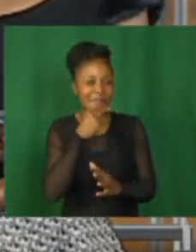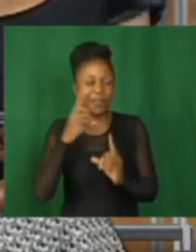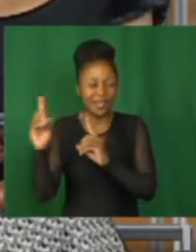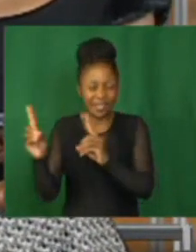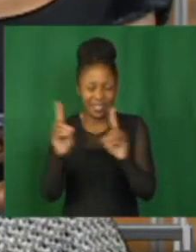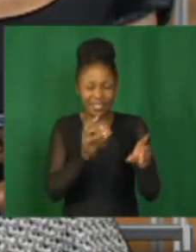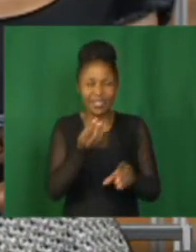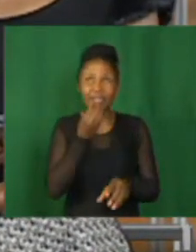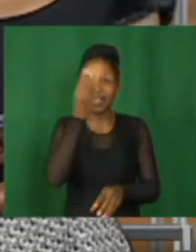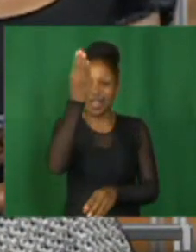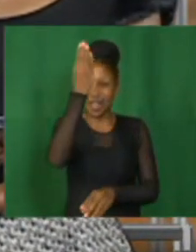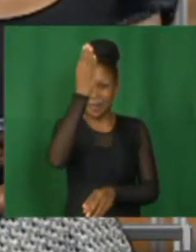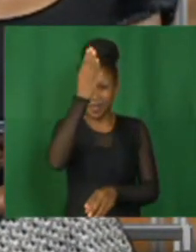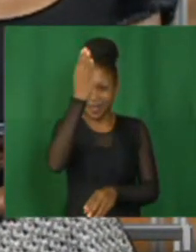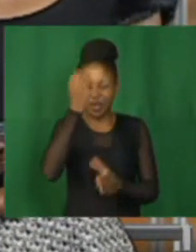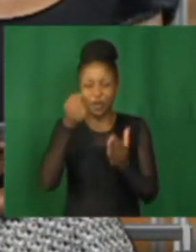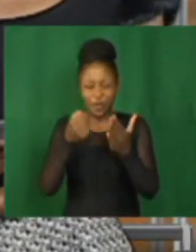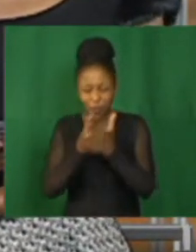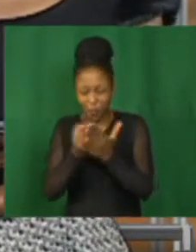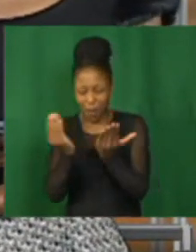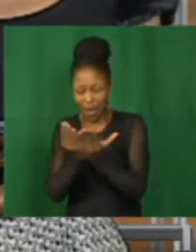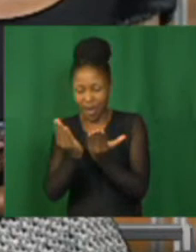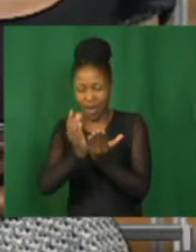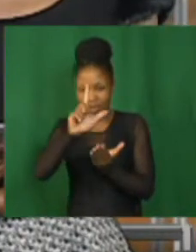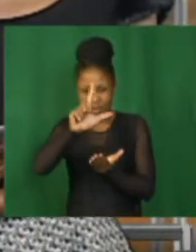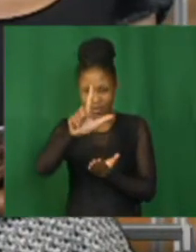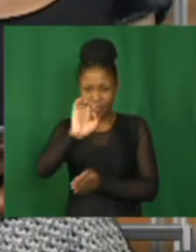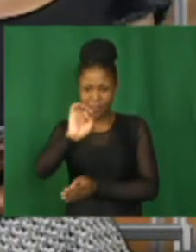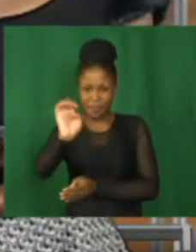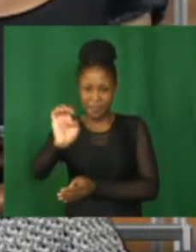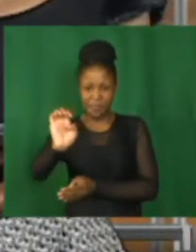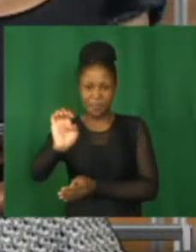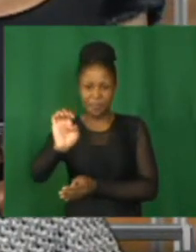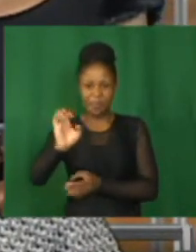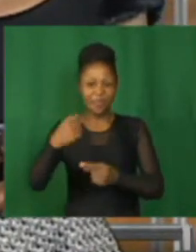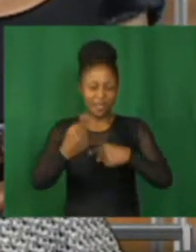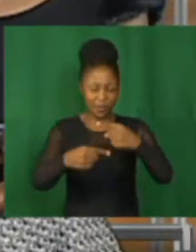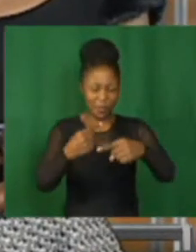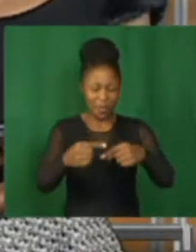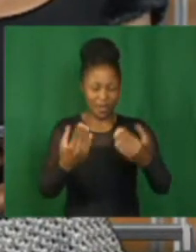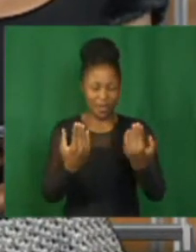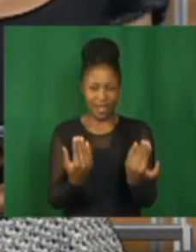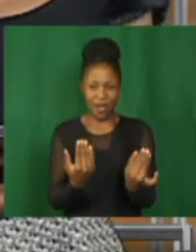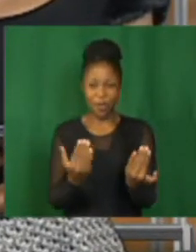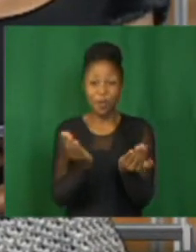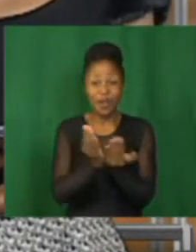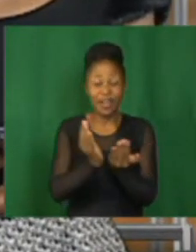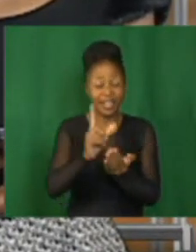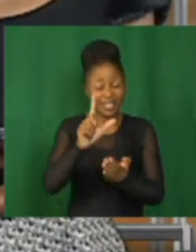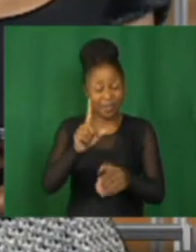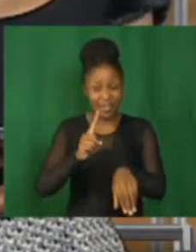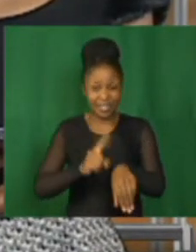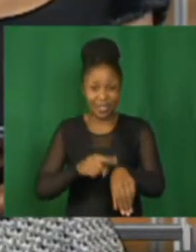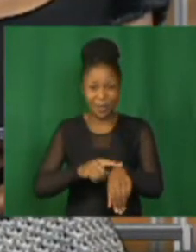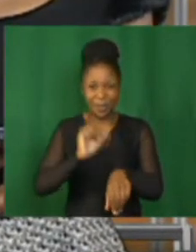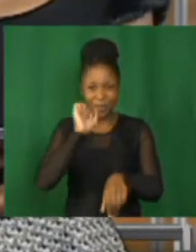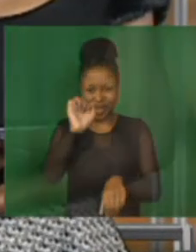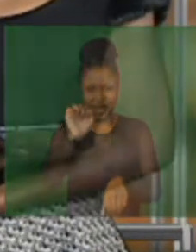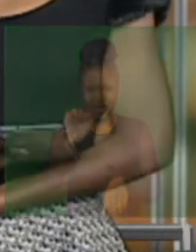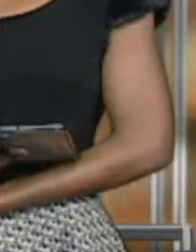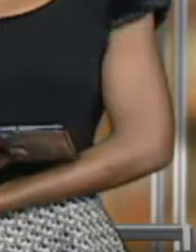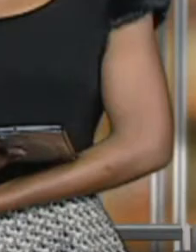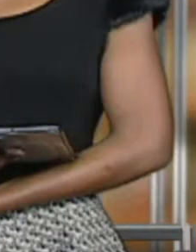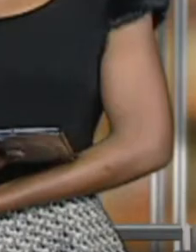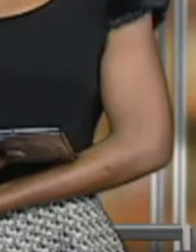Dlamini. You will be doing English language. So grade 7s, it's your time now. We'll be back after